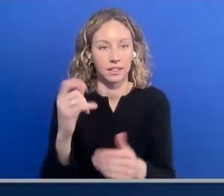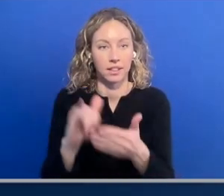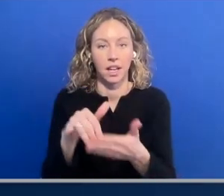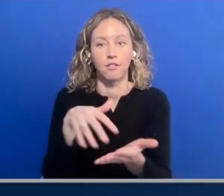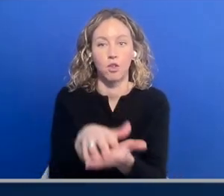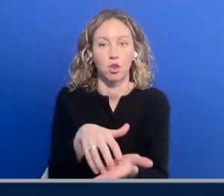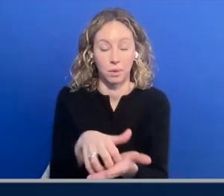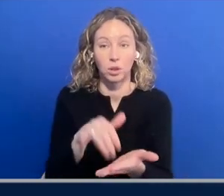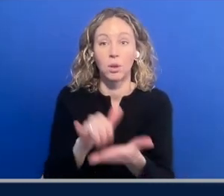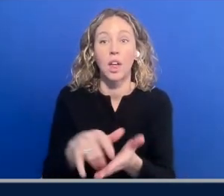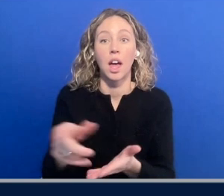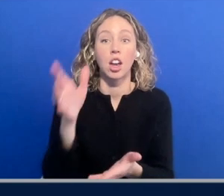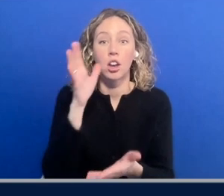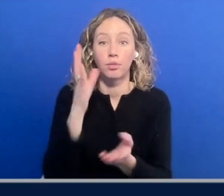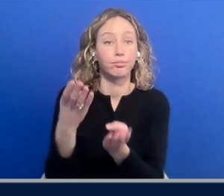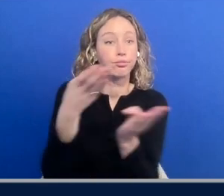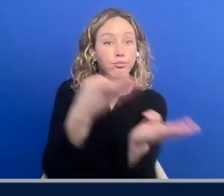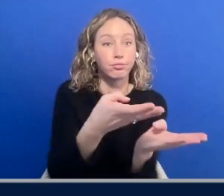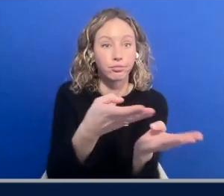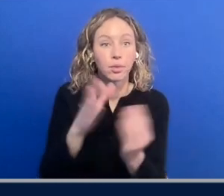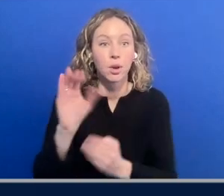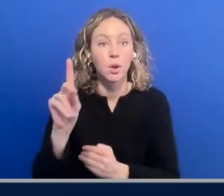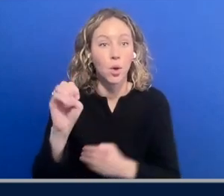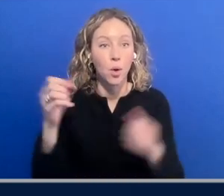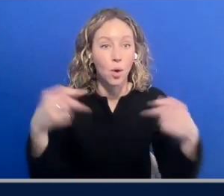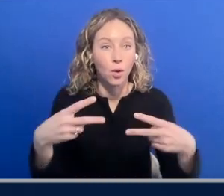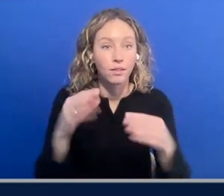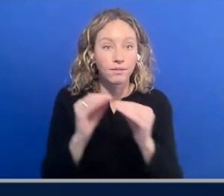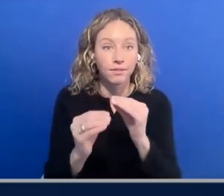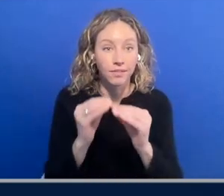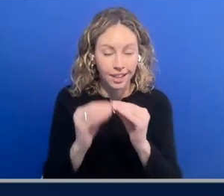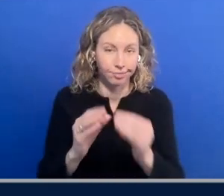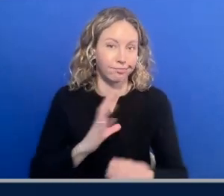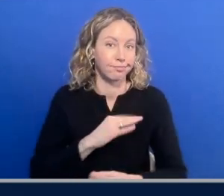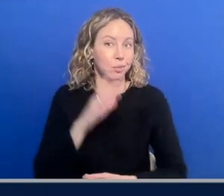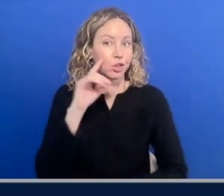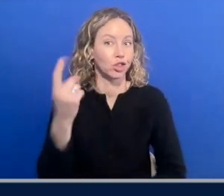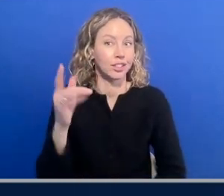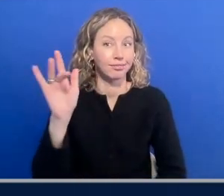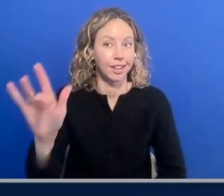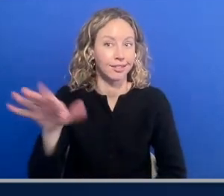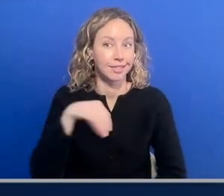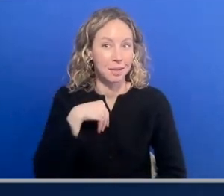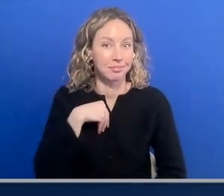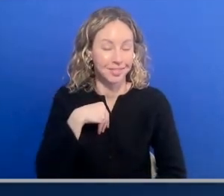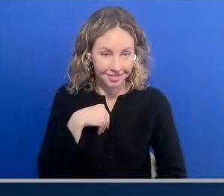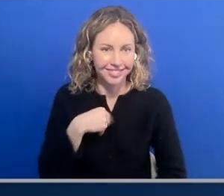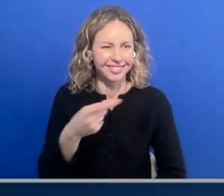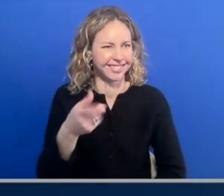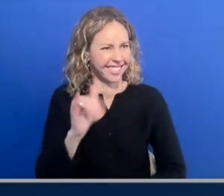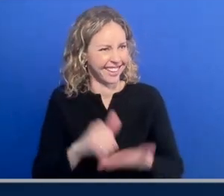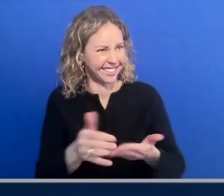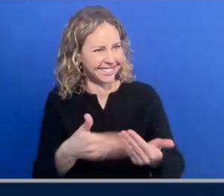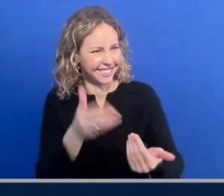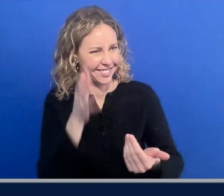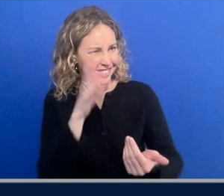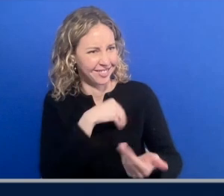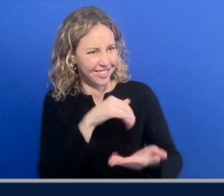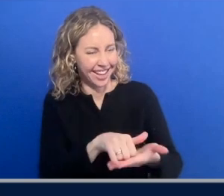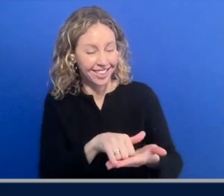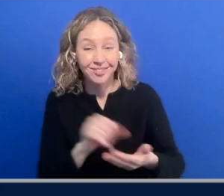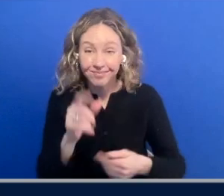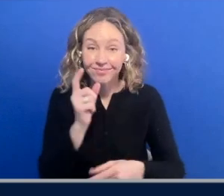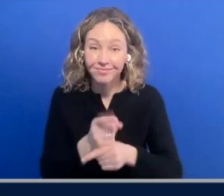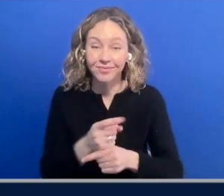actually came as a suggested code fix. There you go. So I'm just going to Easy accept enough. it. Easy peasy. I'll accept that. Right. So we talked about code